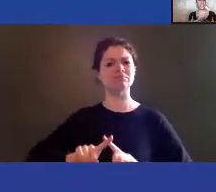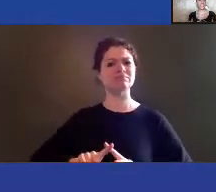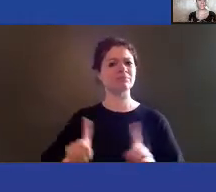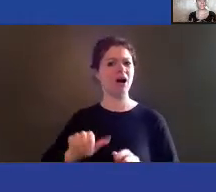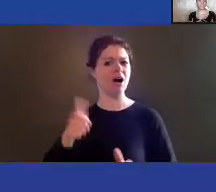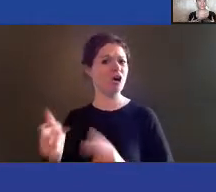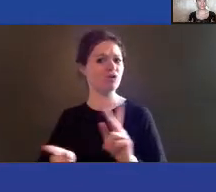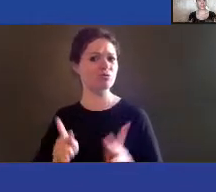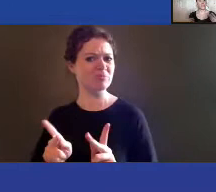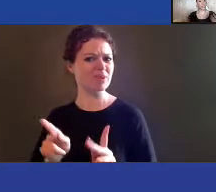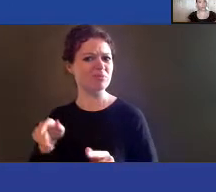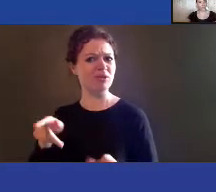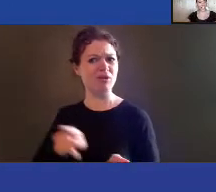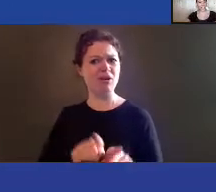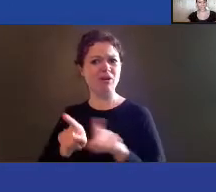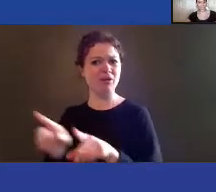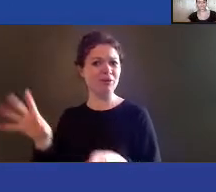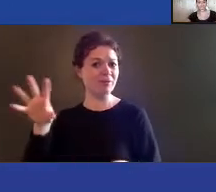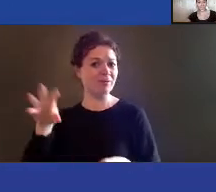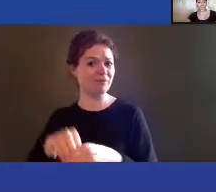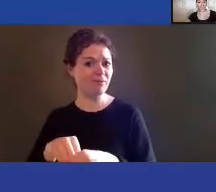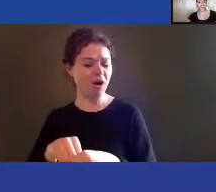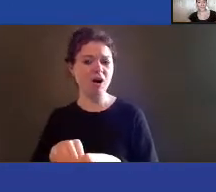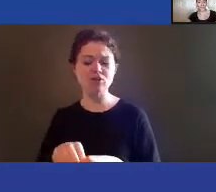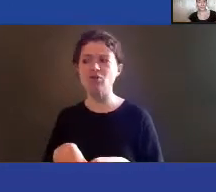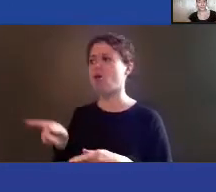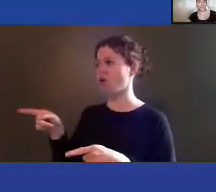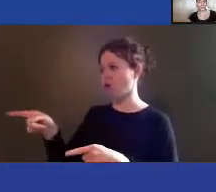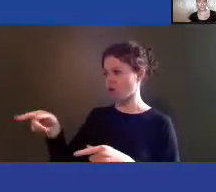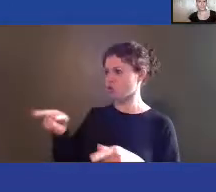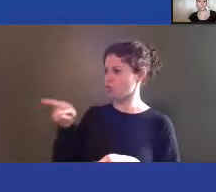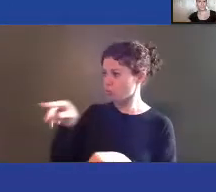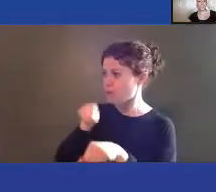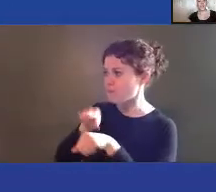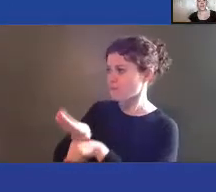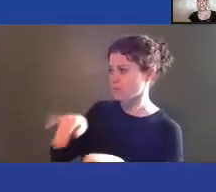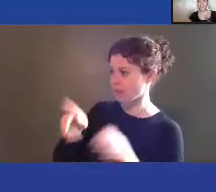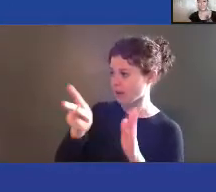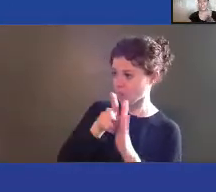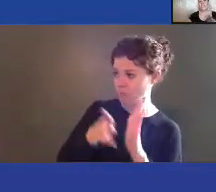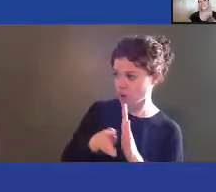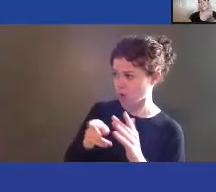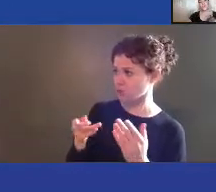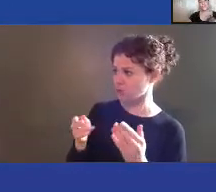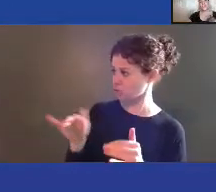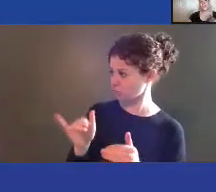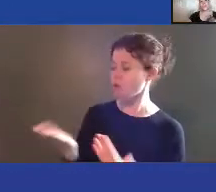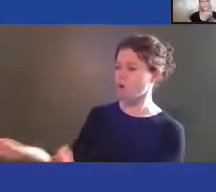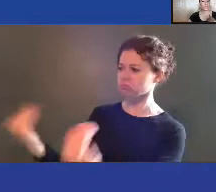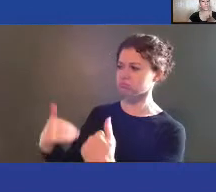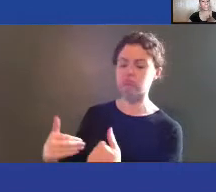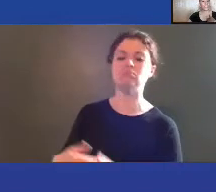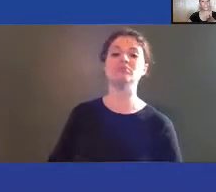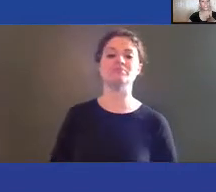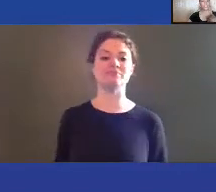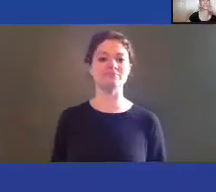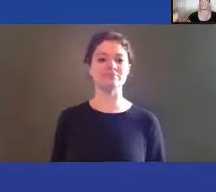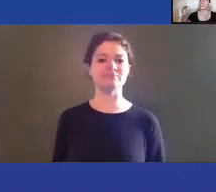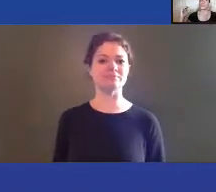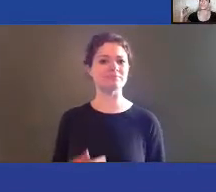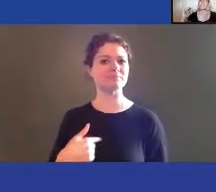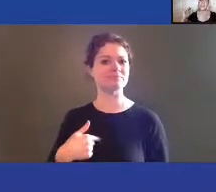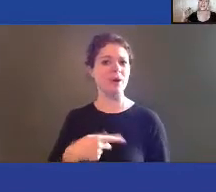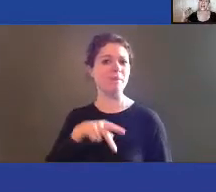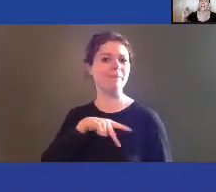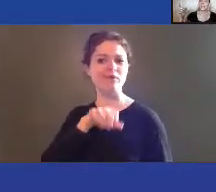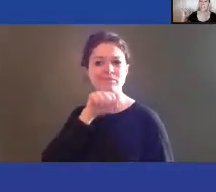can unite you to make a stronger case to legislators. I've really enjoyed working with coalitions to